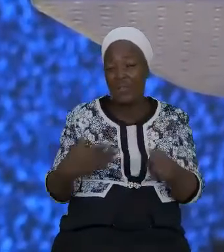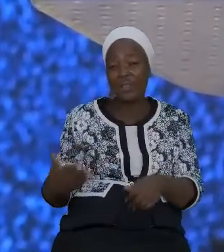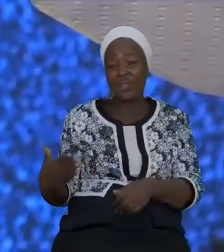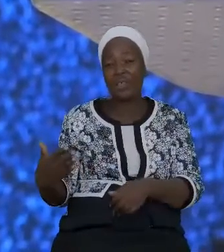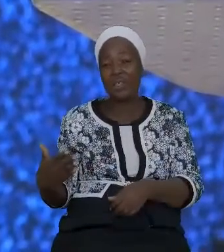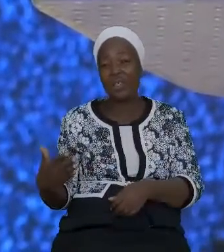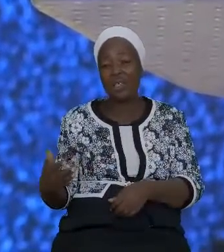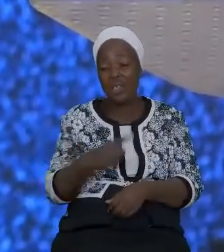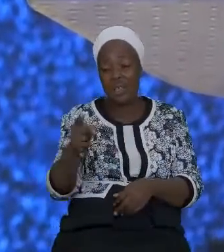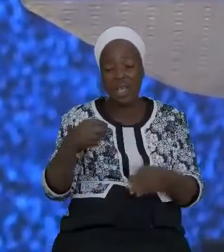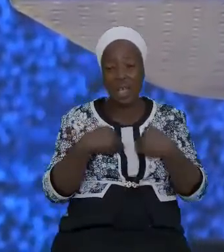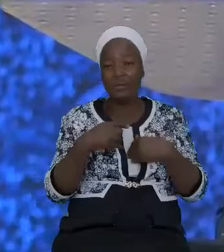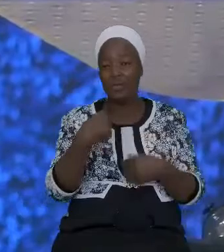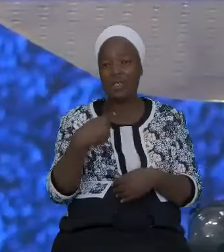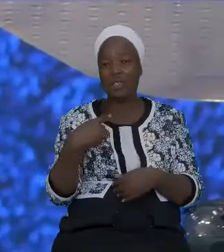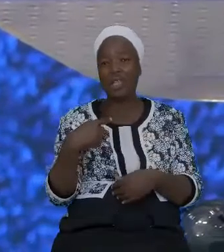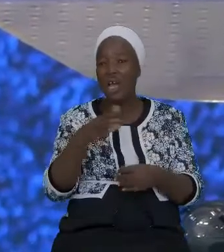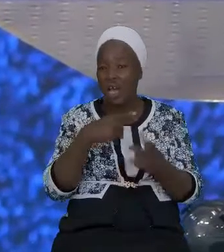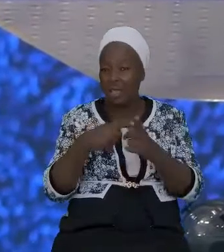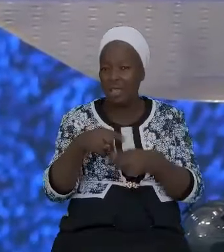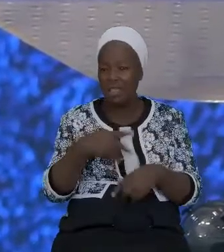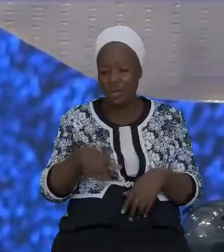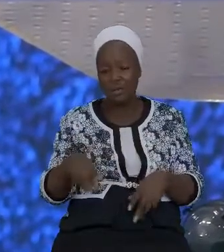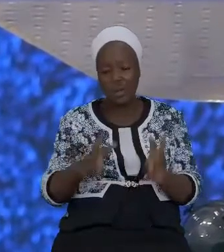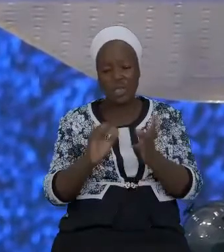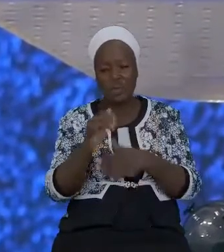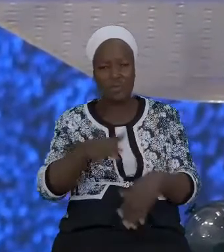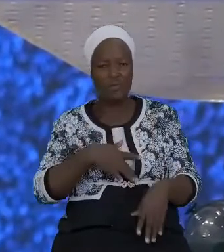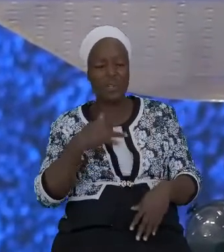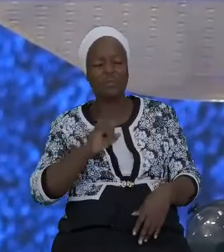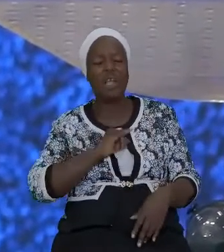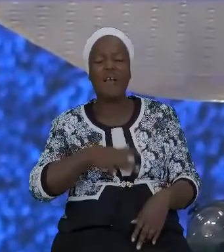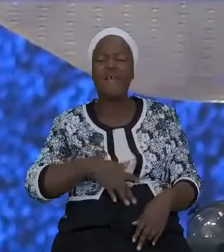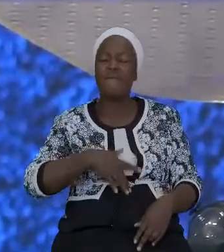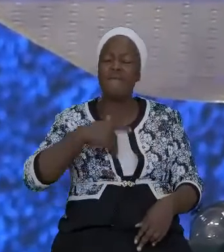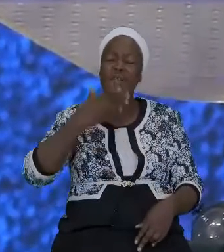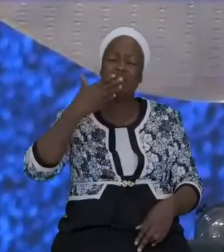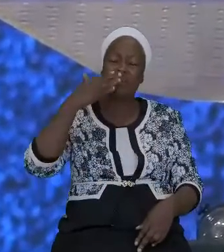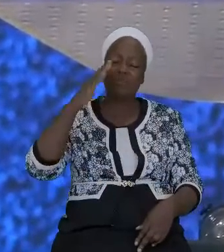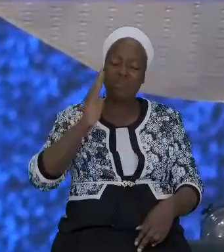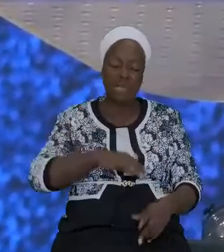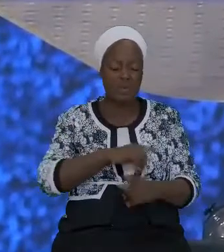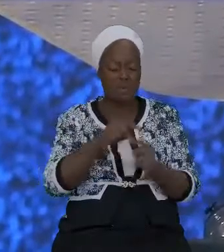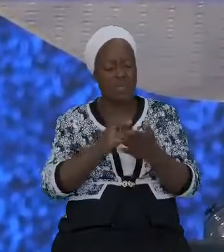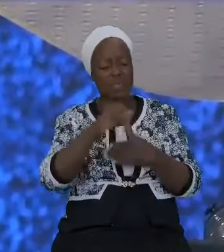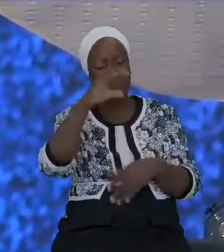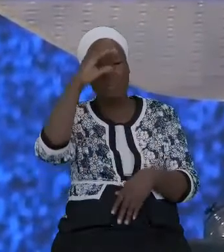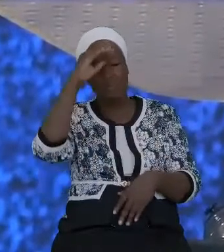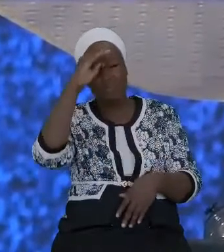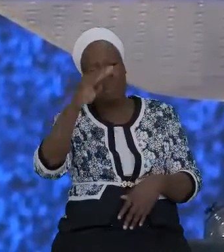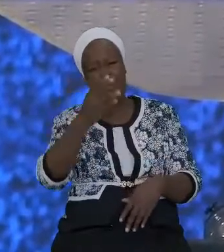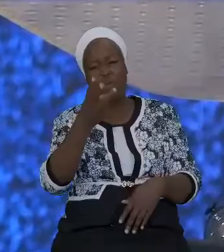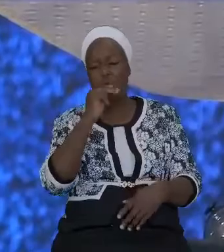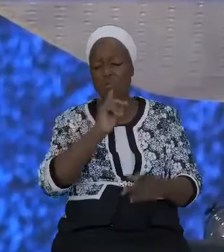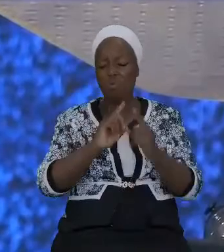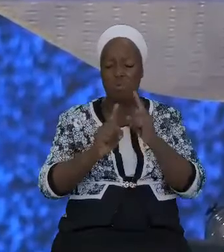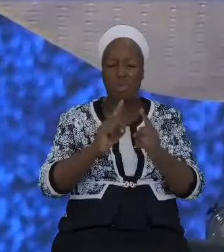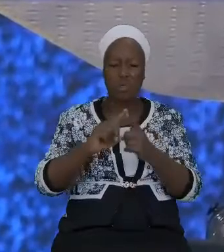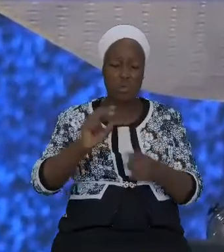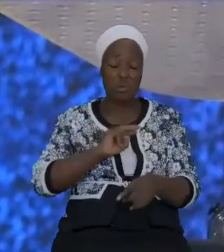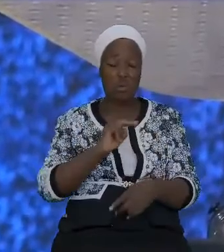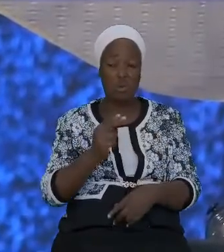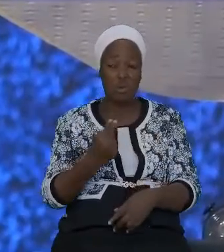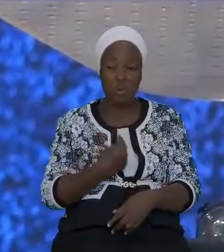everything they have said. And the way you felt, I felt bad when that man was talking to